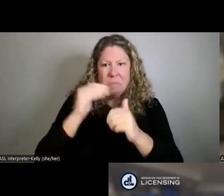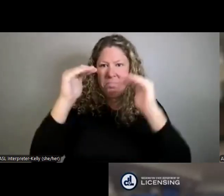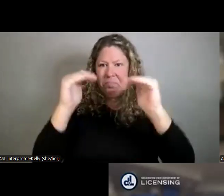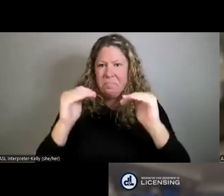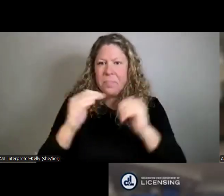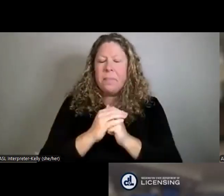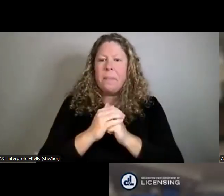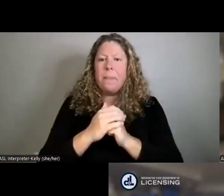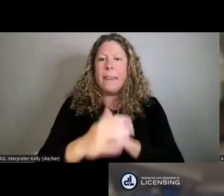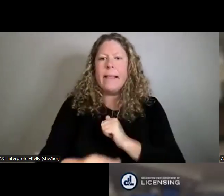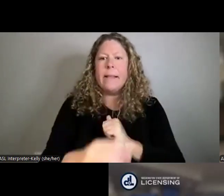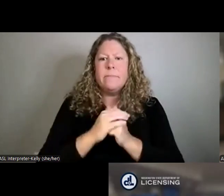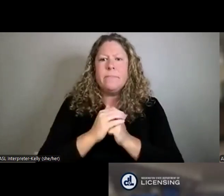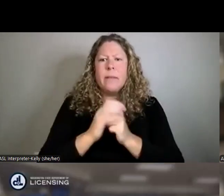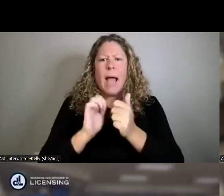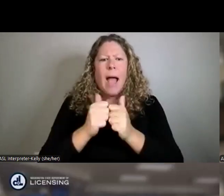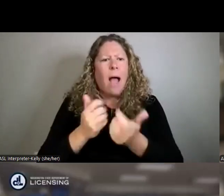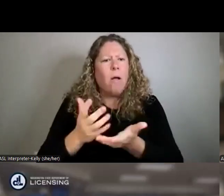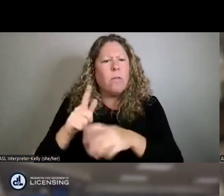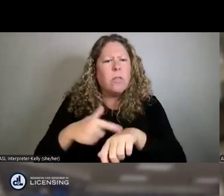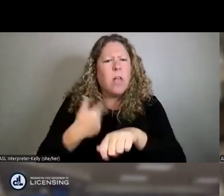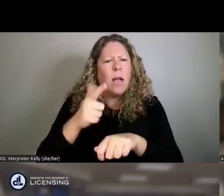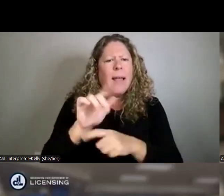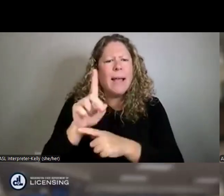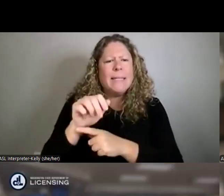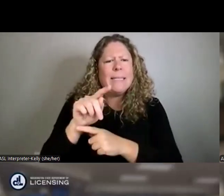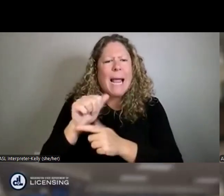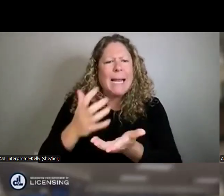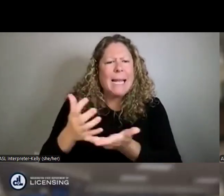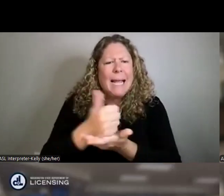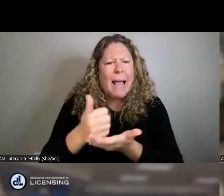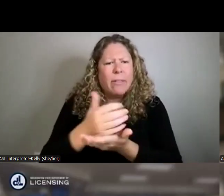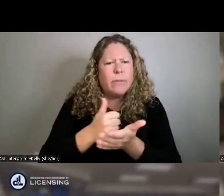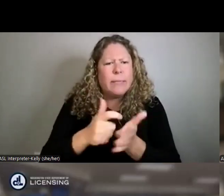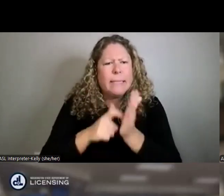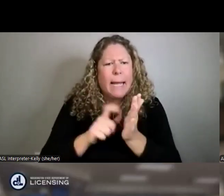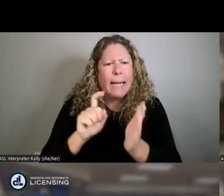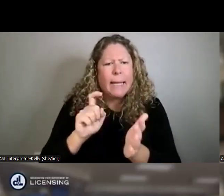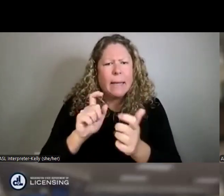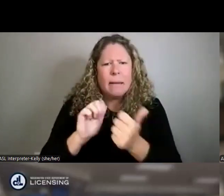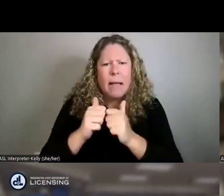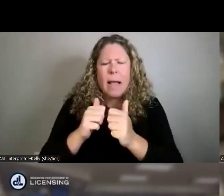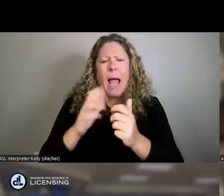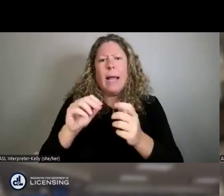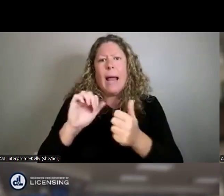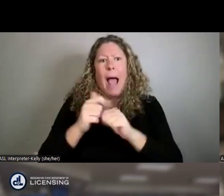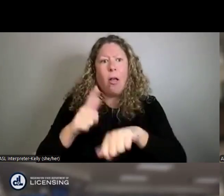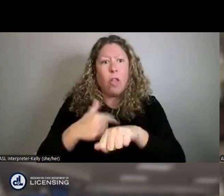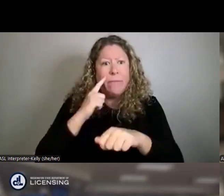How long did the data gathering take for the journey map, and how long for the whole analysis?